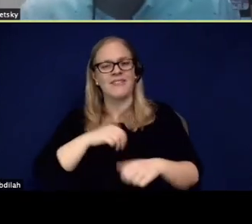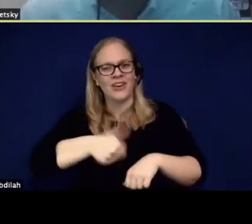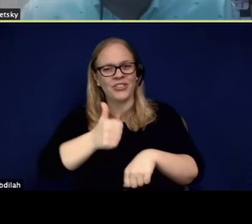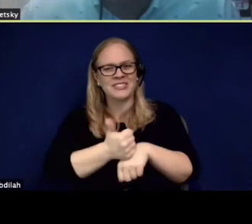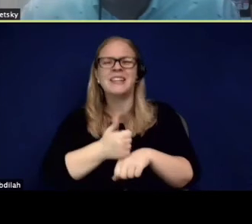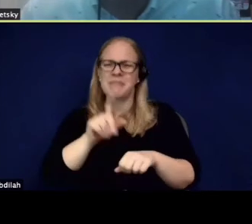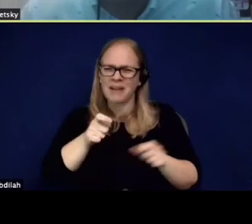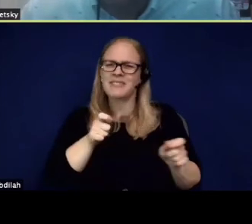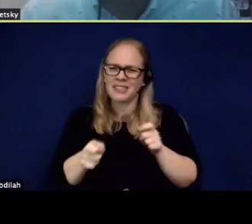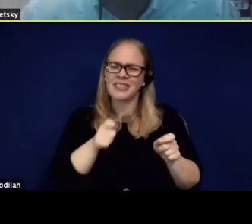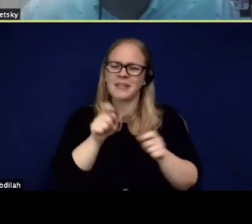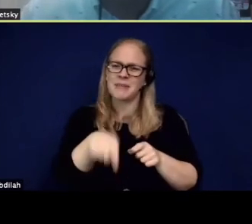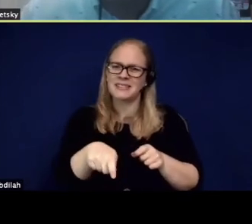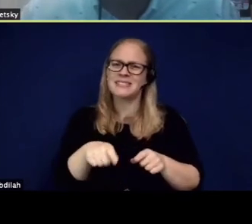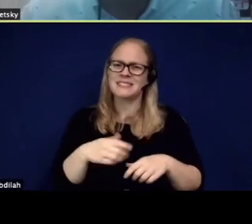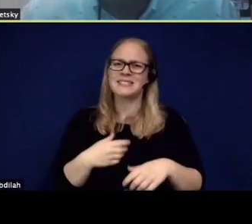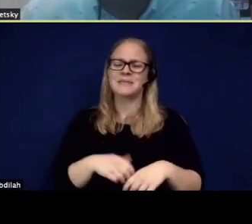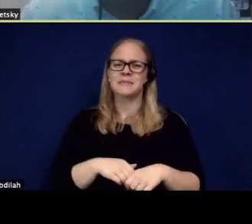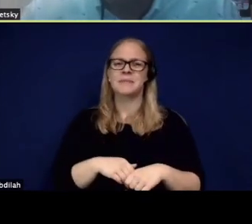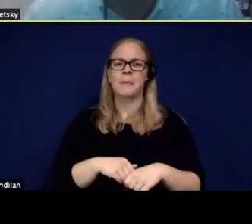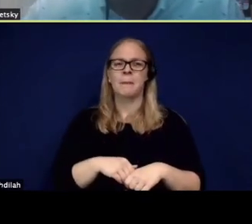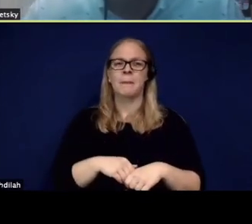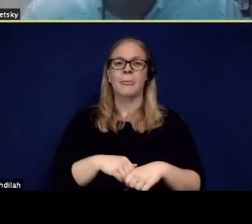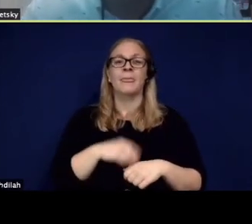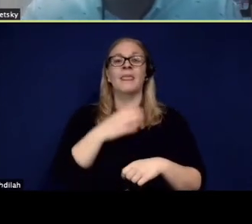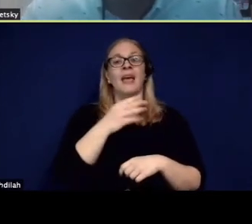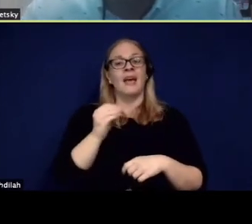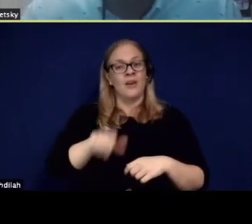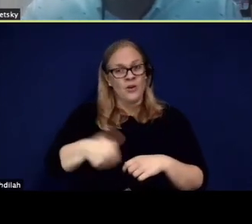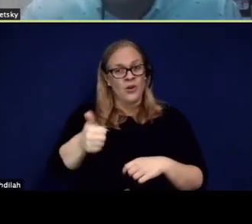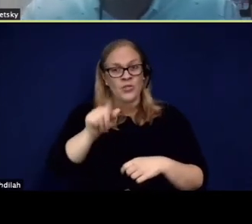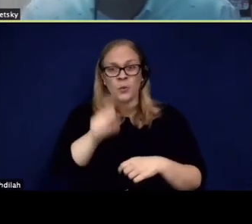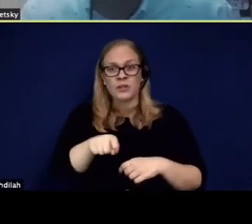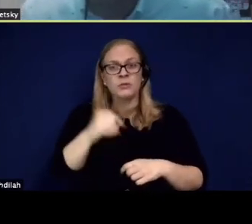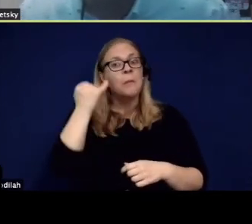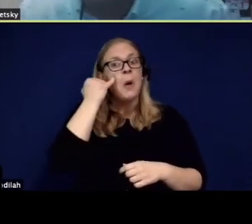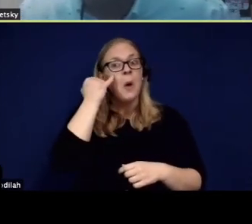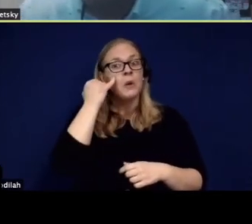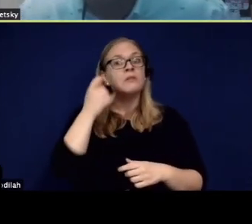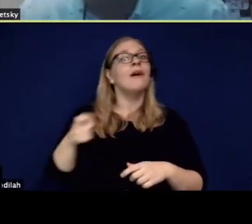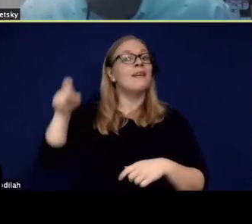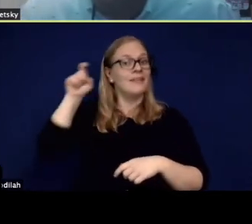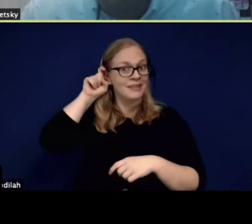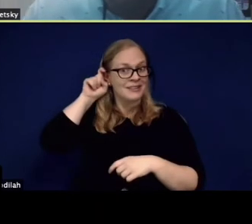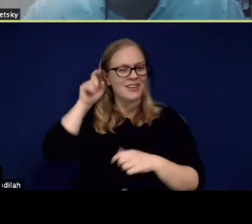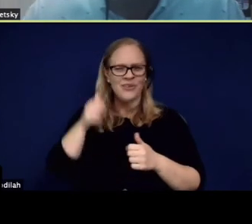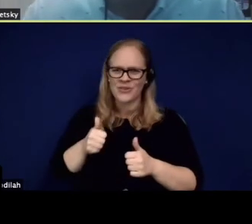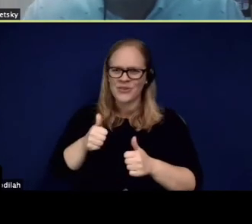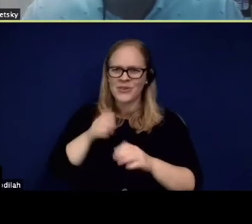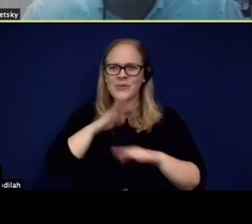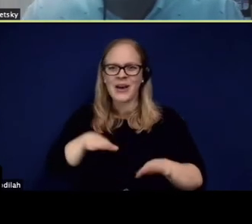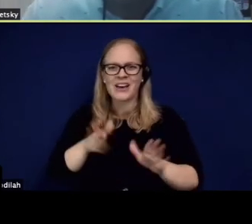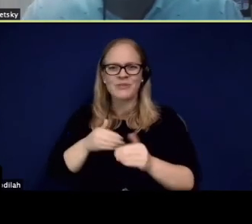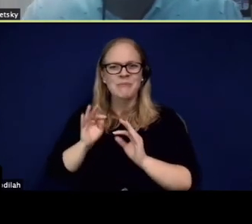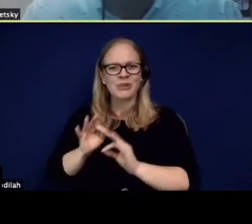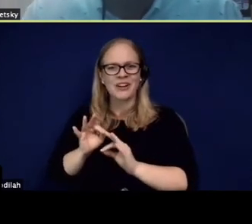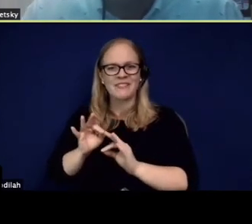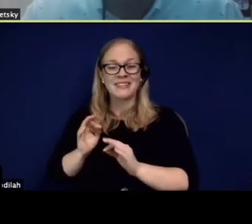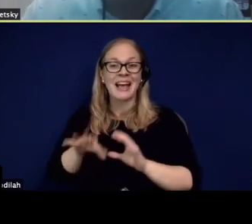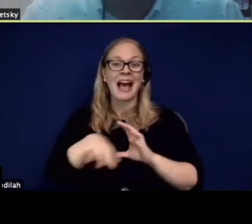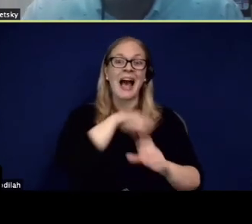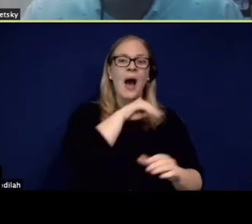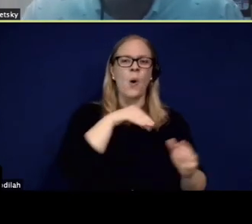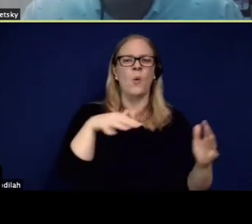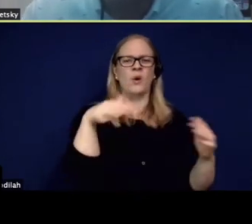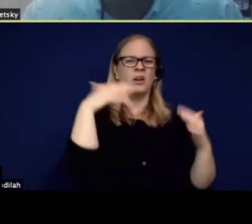And the questions are, what happens if there are some issues that, yeah, it might work well in quiet, but it doesn't work well in noise, or it works well in noise, but it doesn't work well